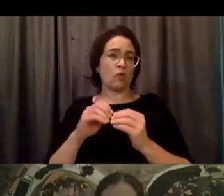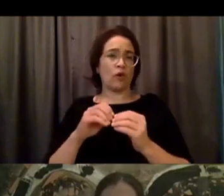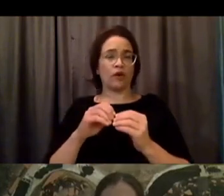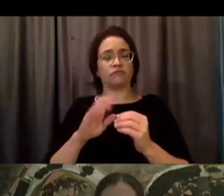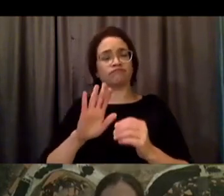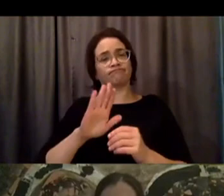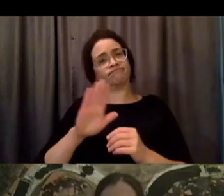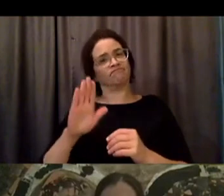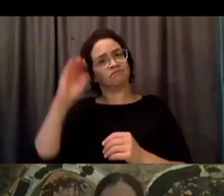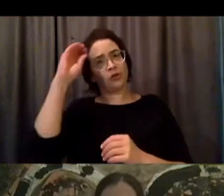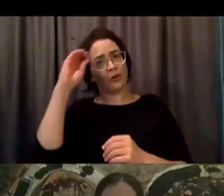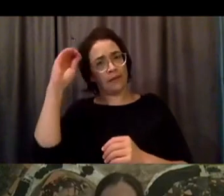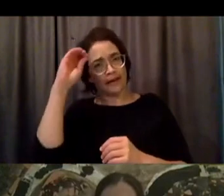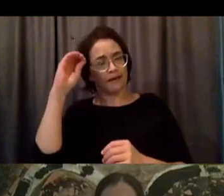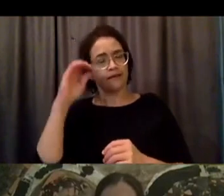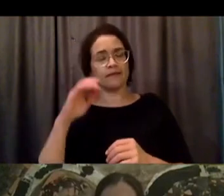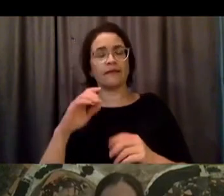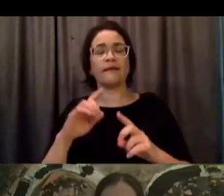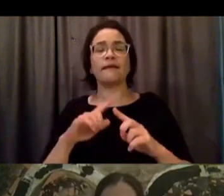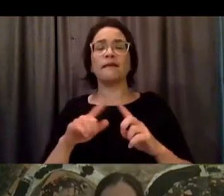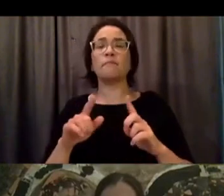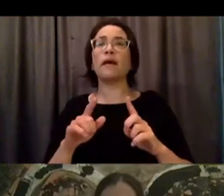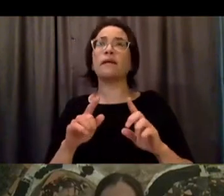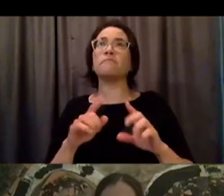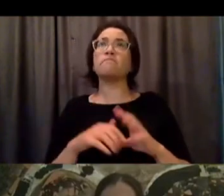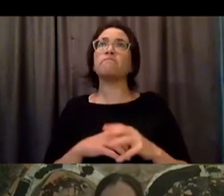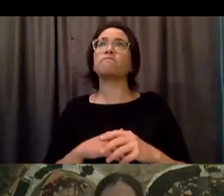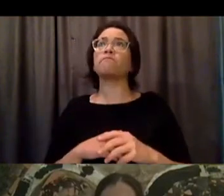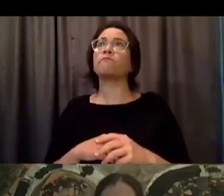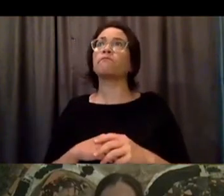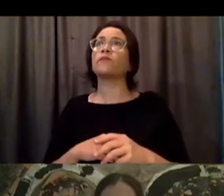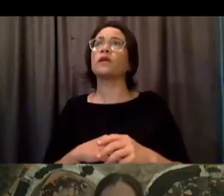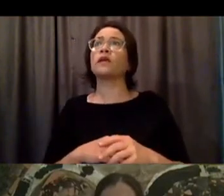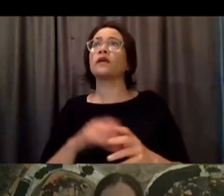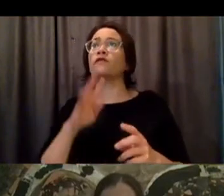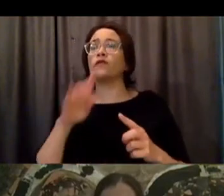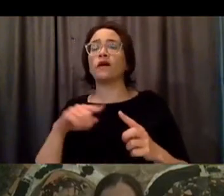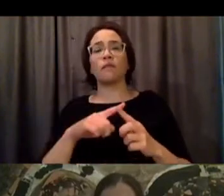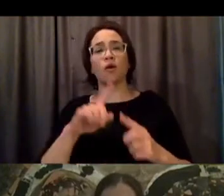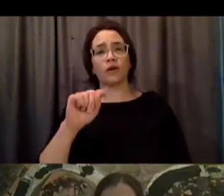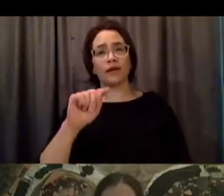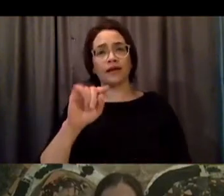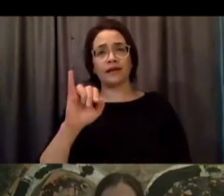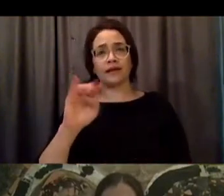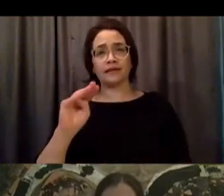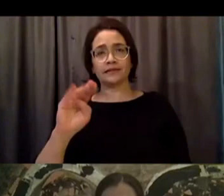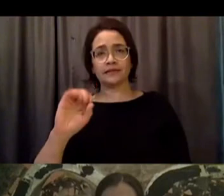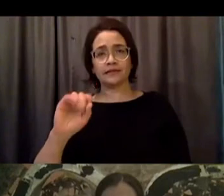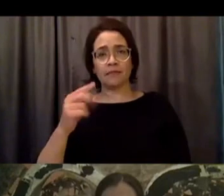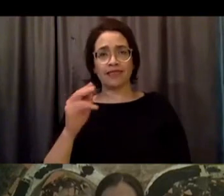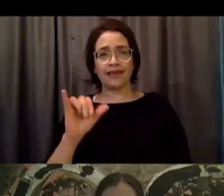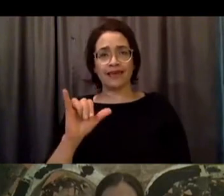but you do talk about, um, Timothy Snyder's definition of genocide at one point.